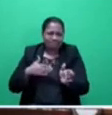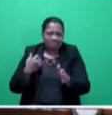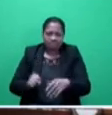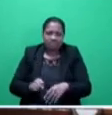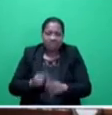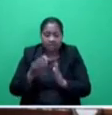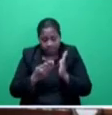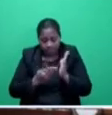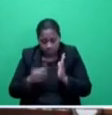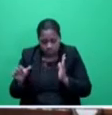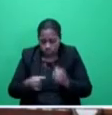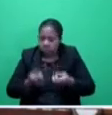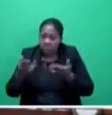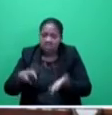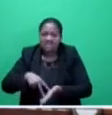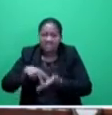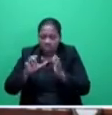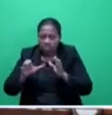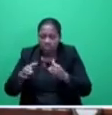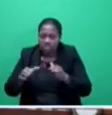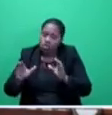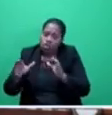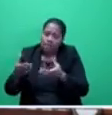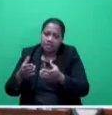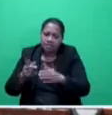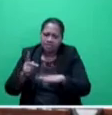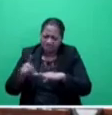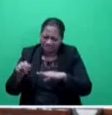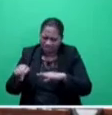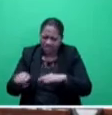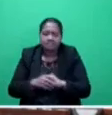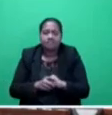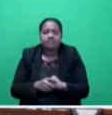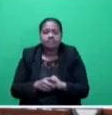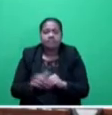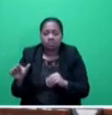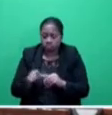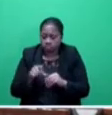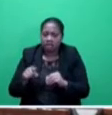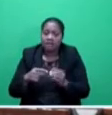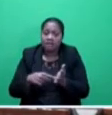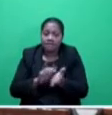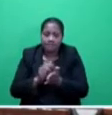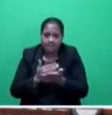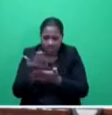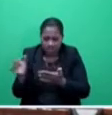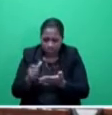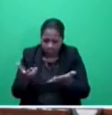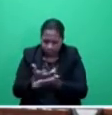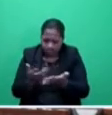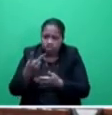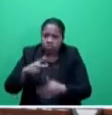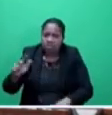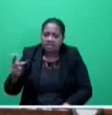must not be referred to a standing committee or other committee of Parliament. Indeed, that the bill must be debated and voted upon by Parliament on Thursday, 28th of May